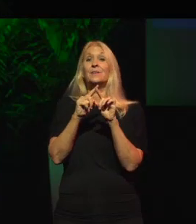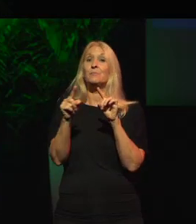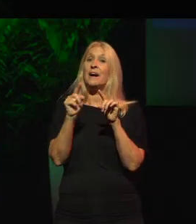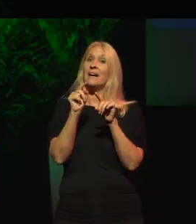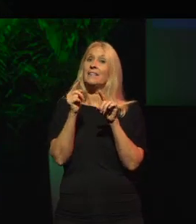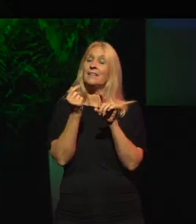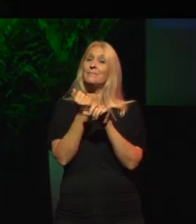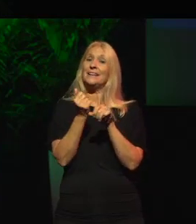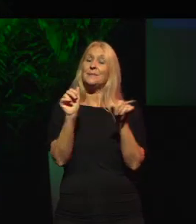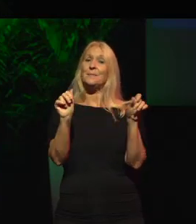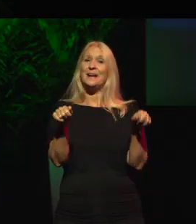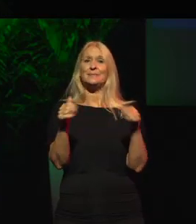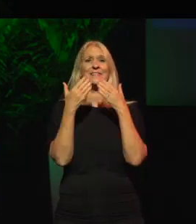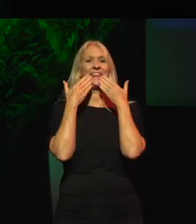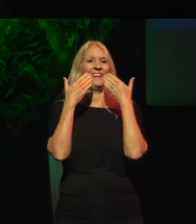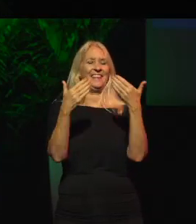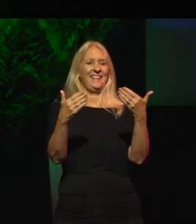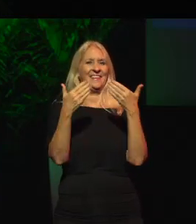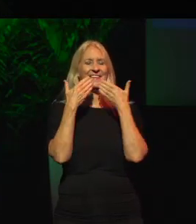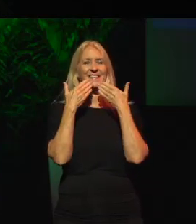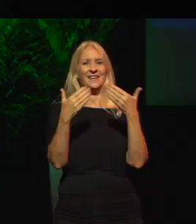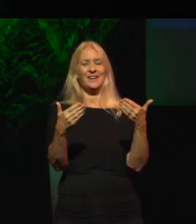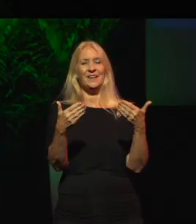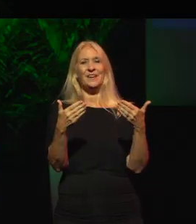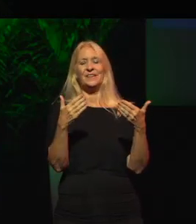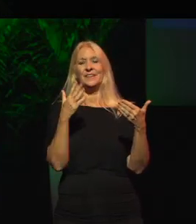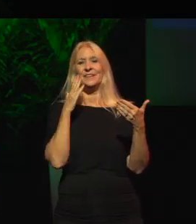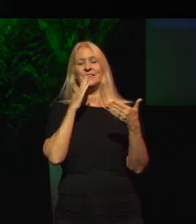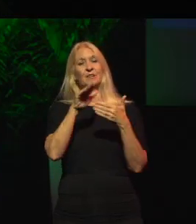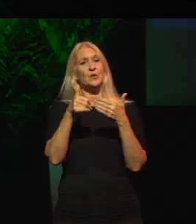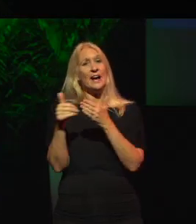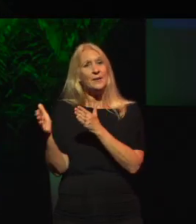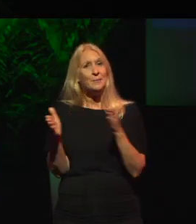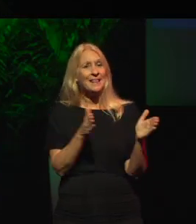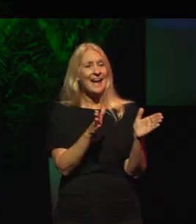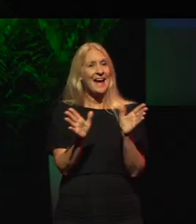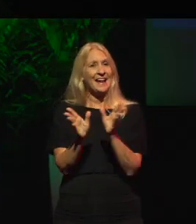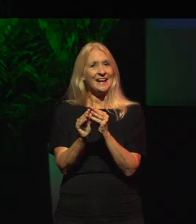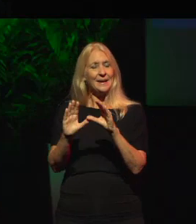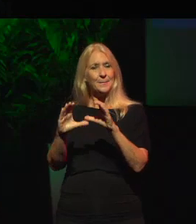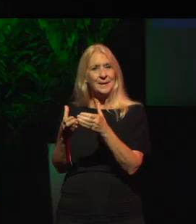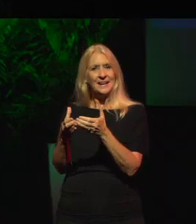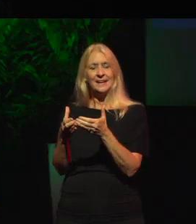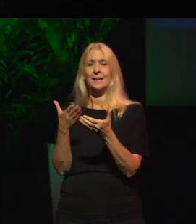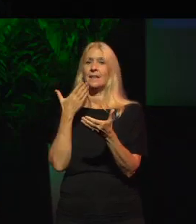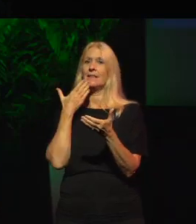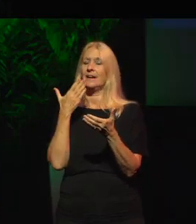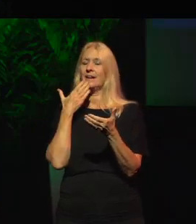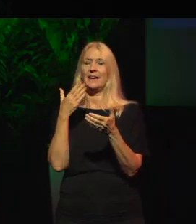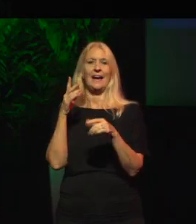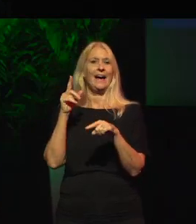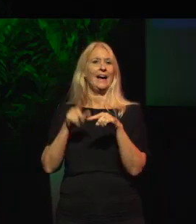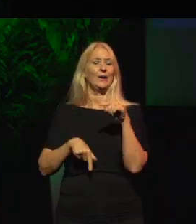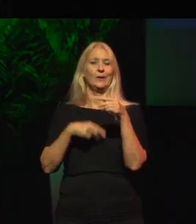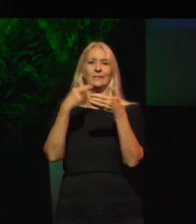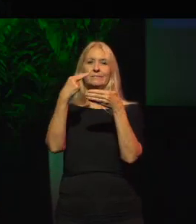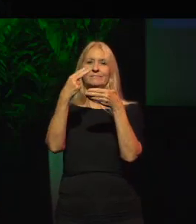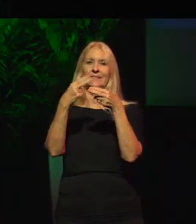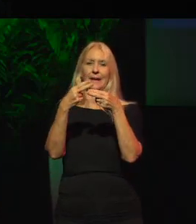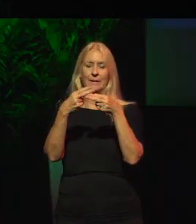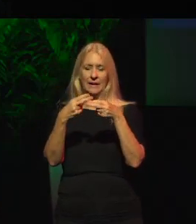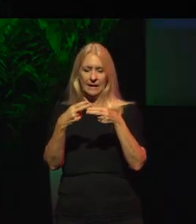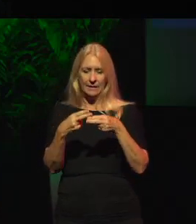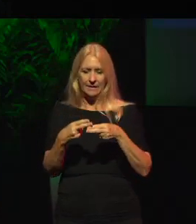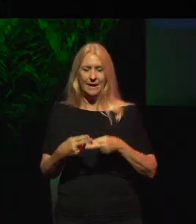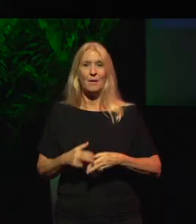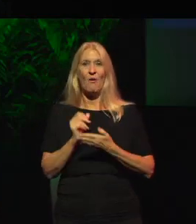So thank you to all of you. To the entire planning committee, thank you. It would take me far too long to name each and every one of them, but